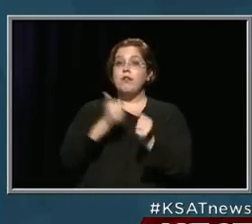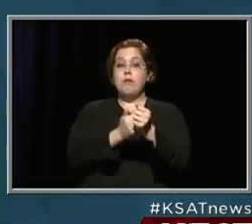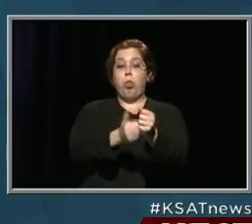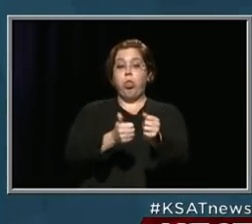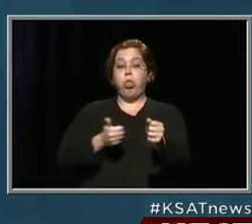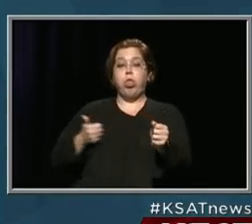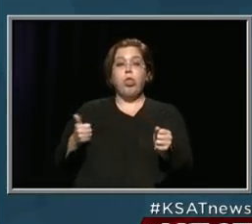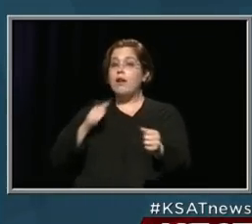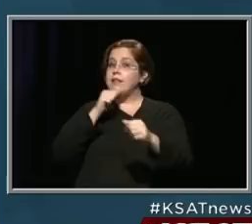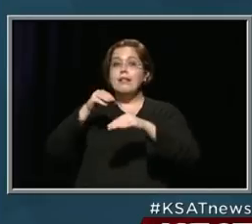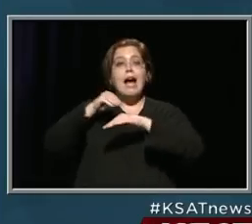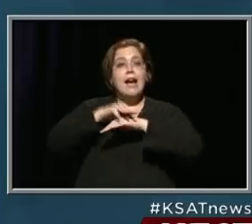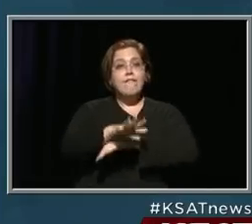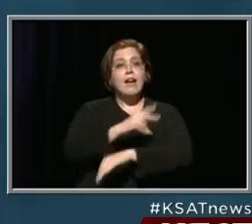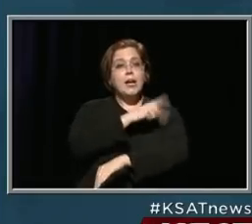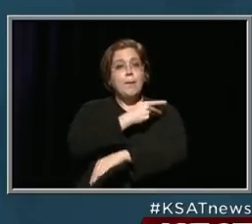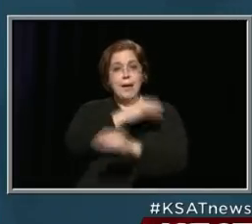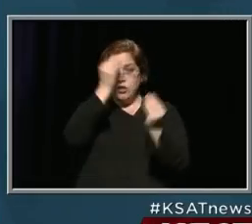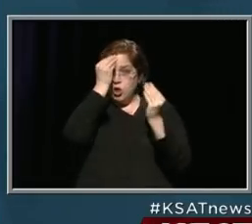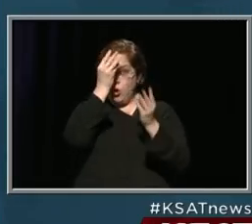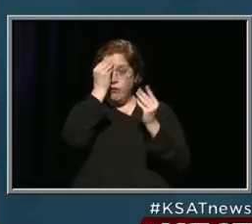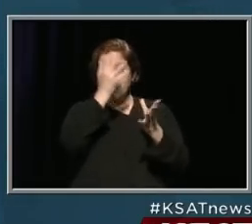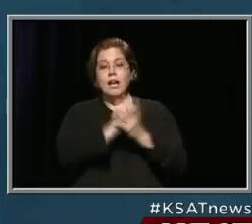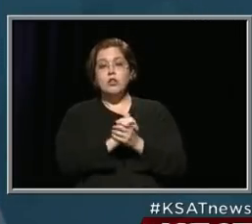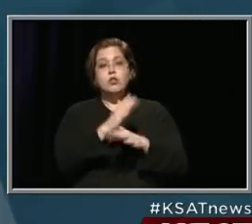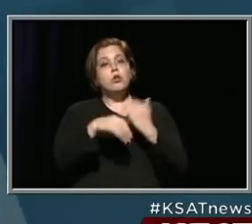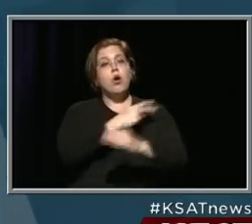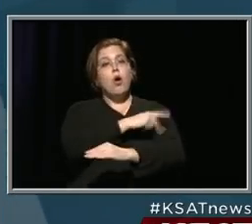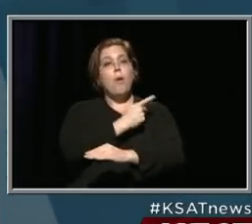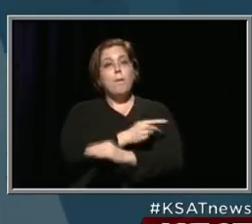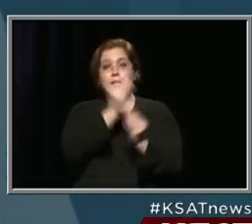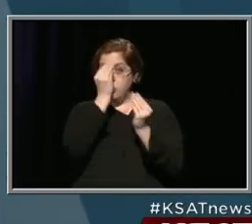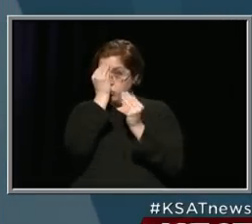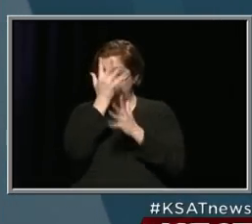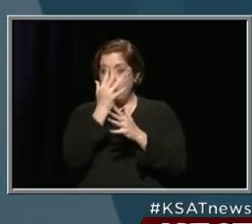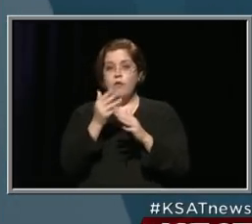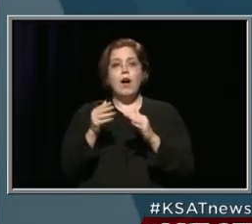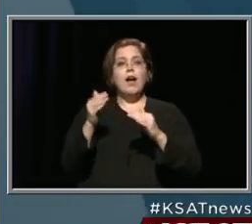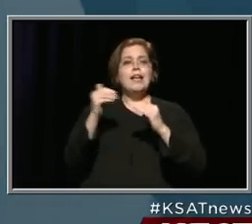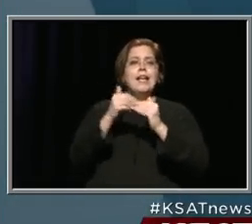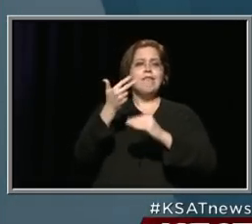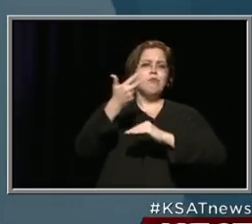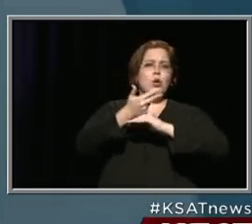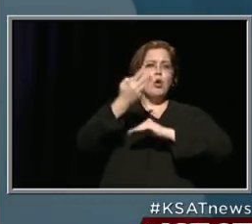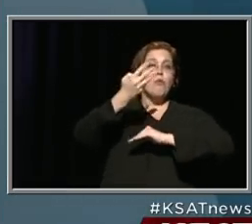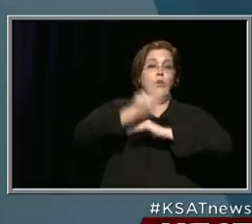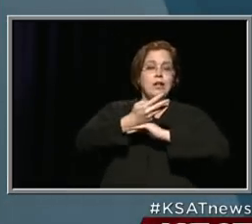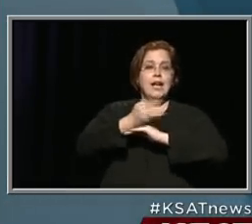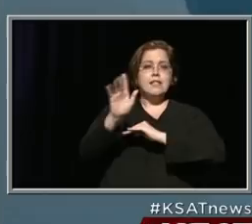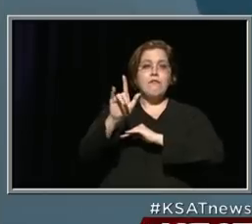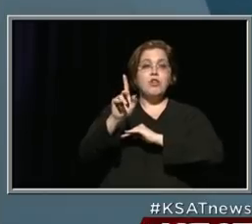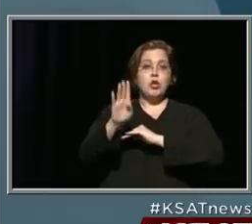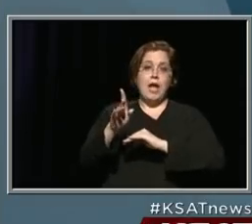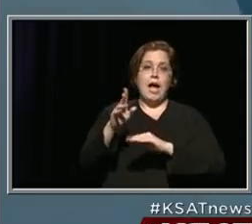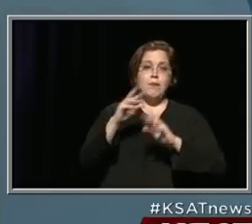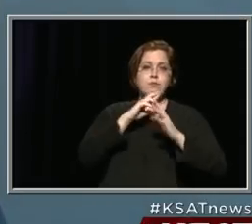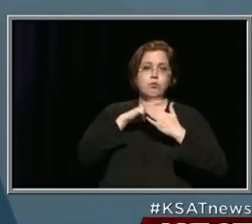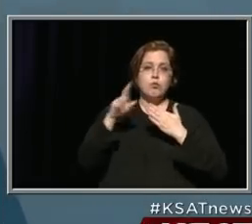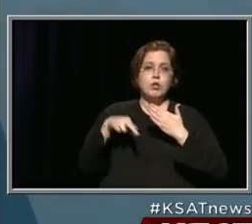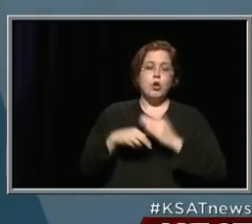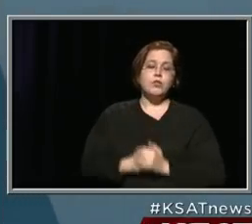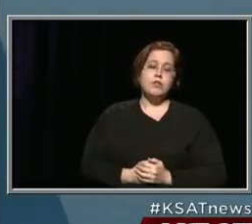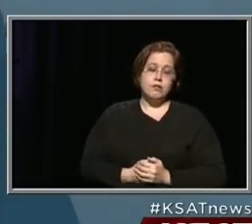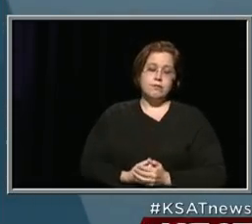did not affect patient notification. All patients were notified within 3 to 4 days of their lab